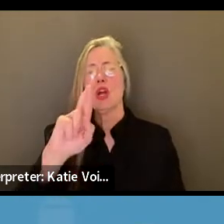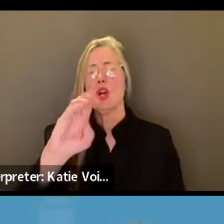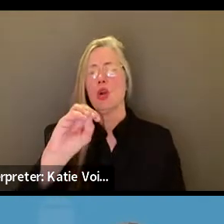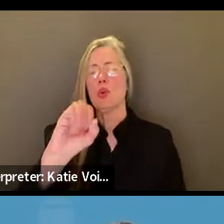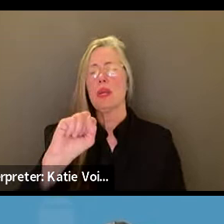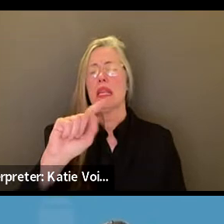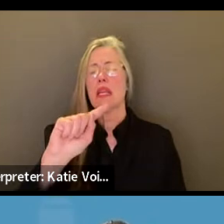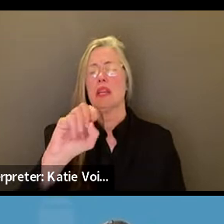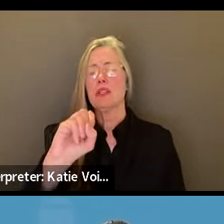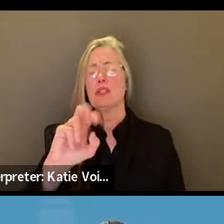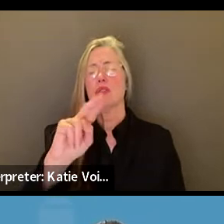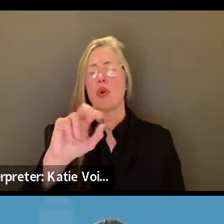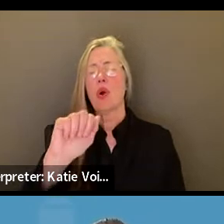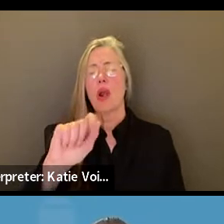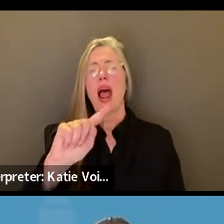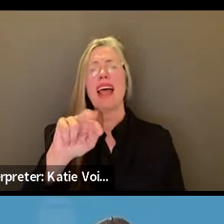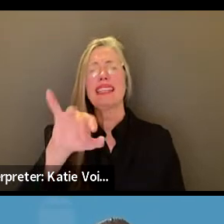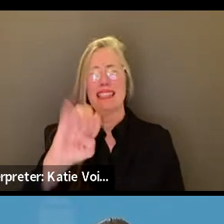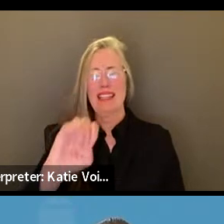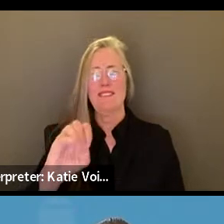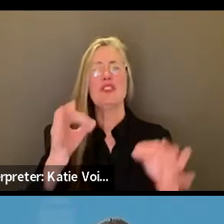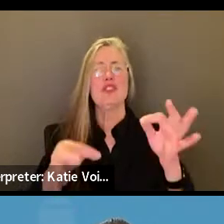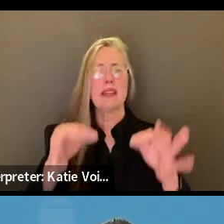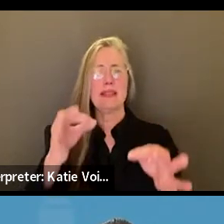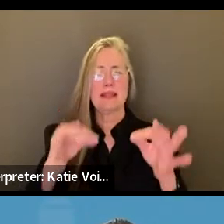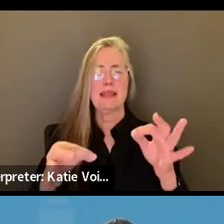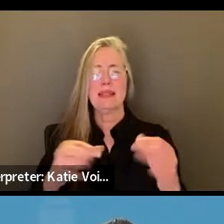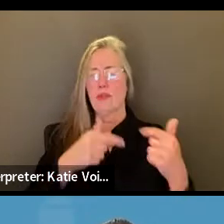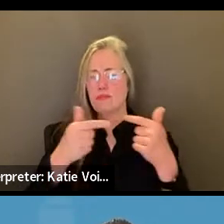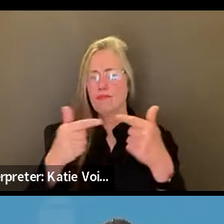Avital, feel free to introduce yourself and take it away.